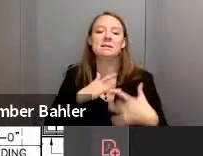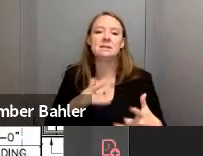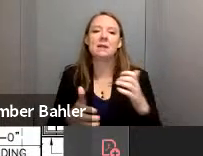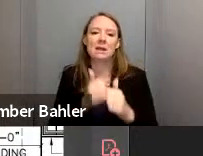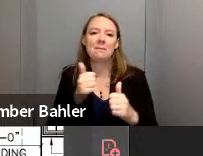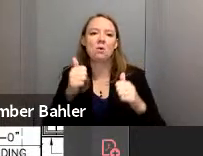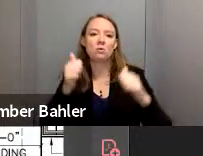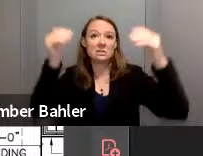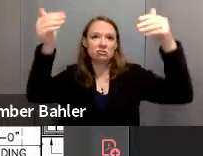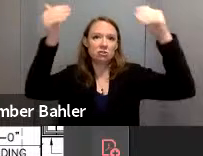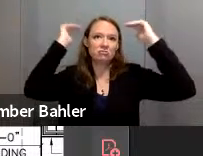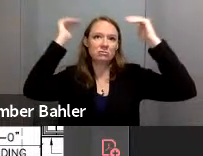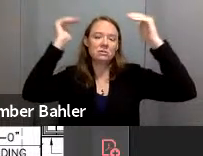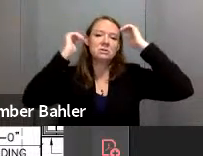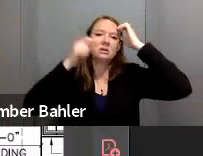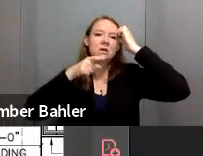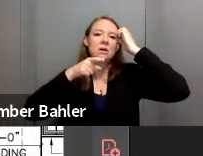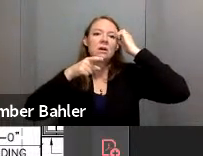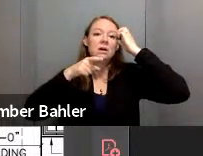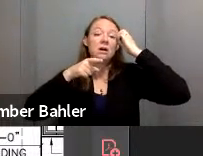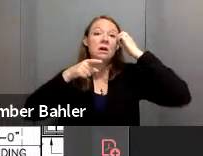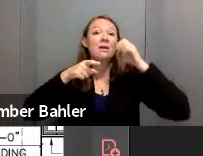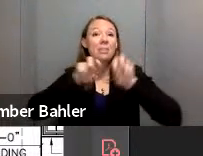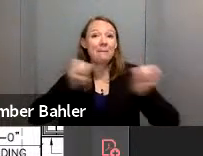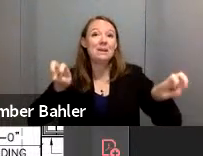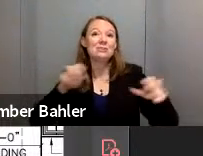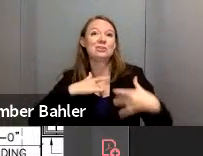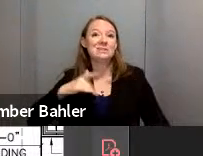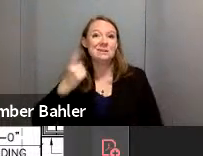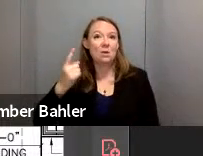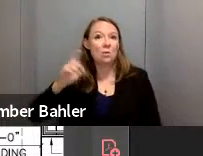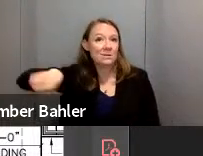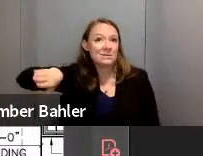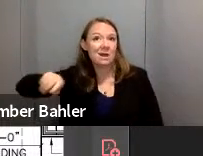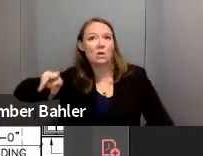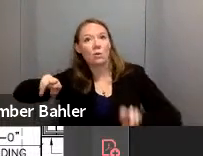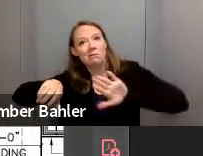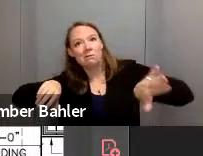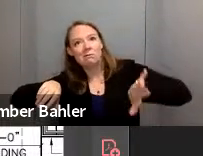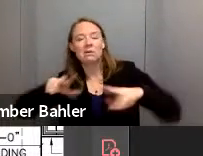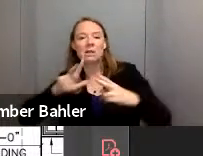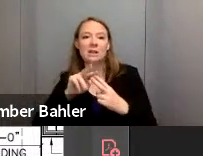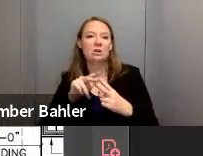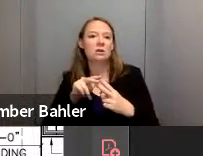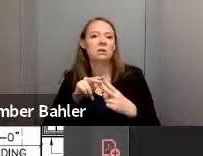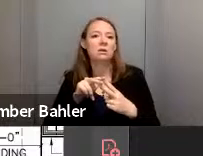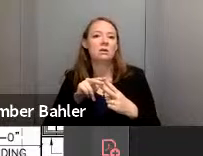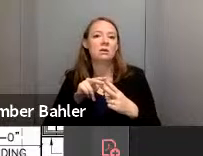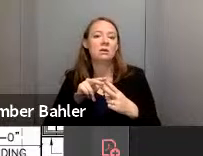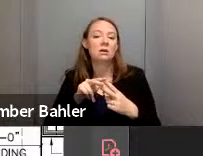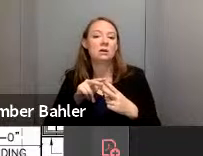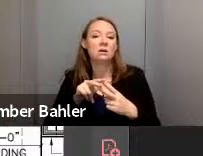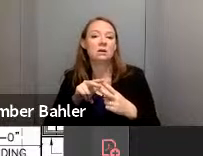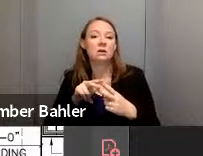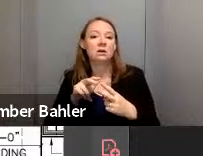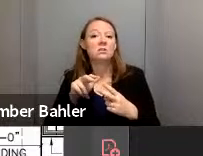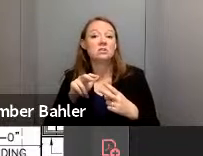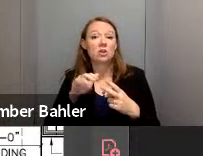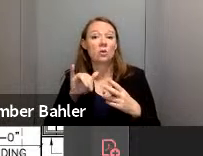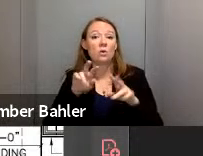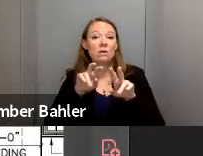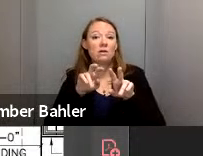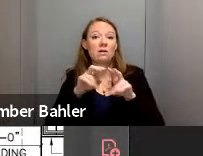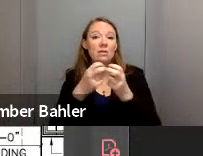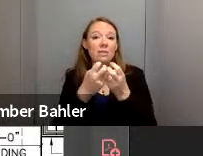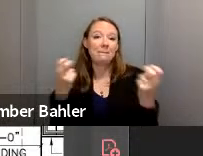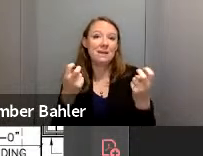are justified to one side or the other. But moving that over to the stairwell all the way to the left that's